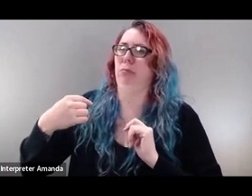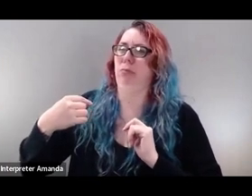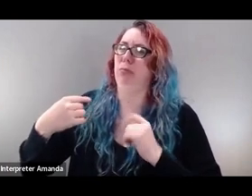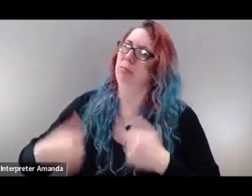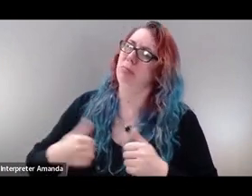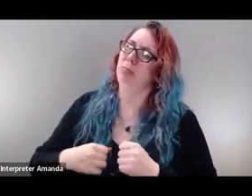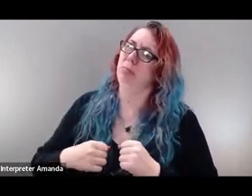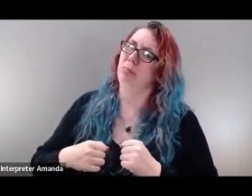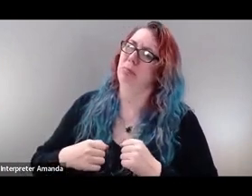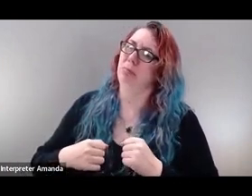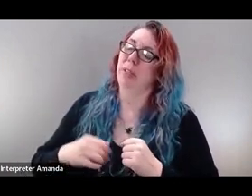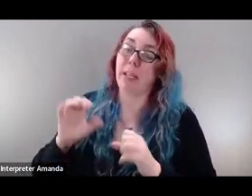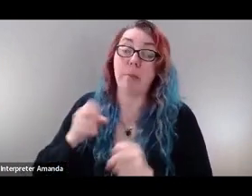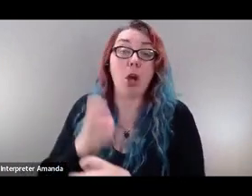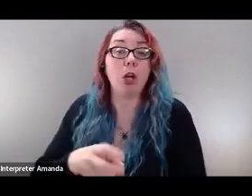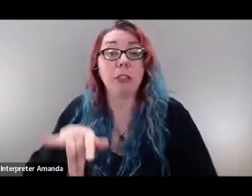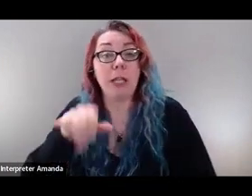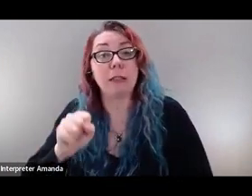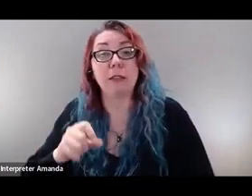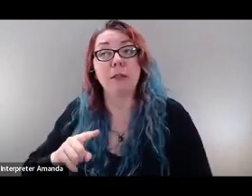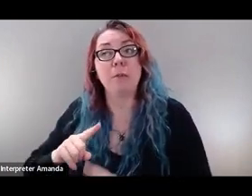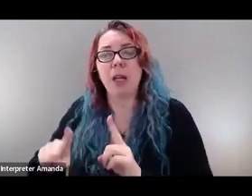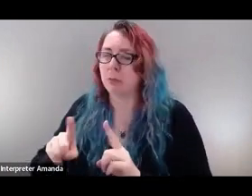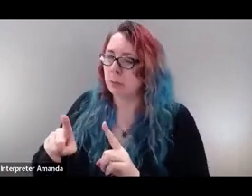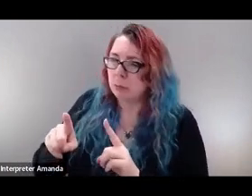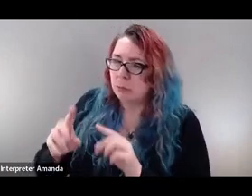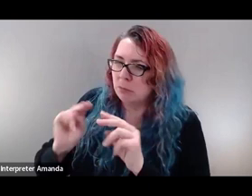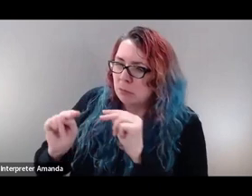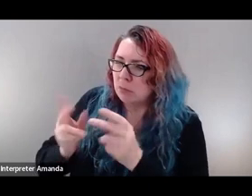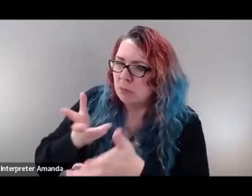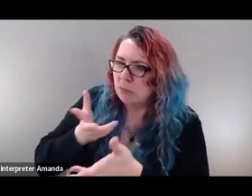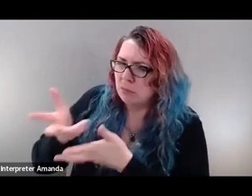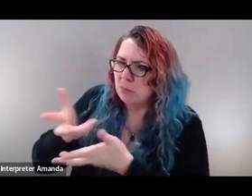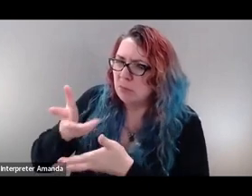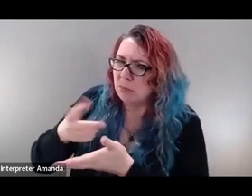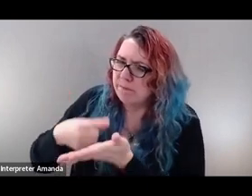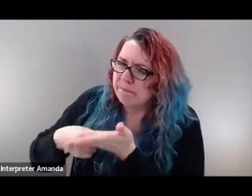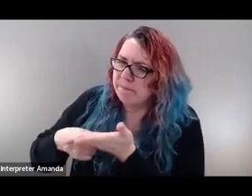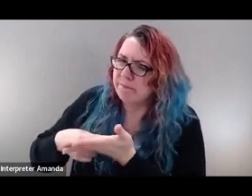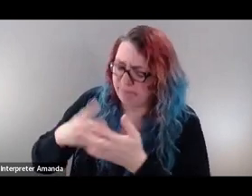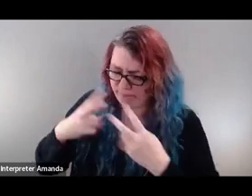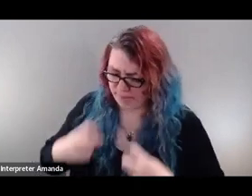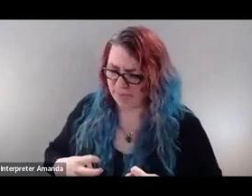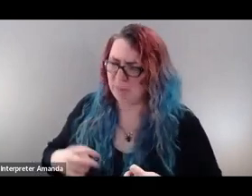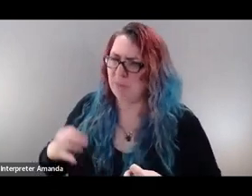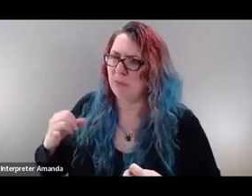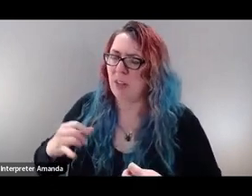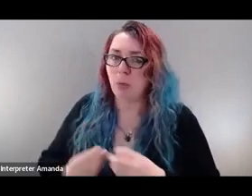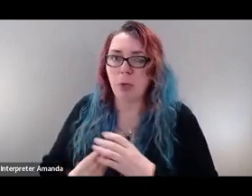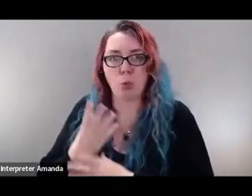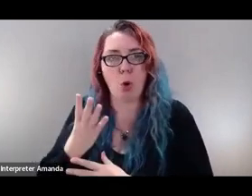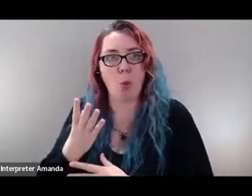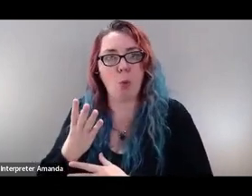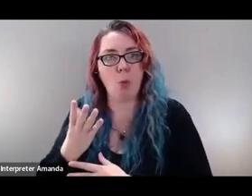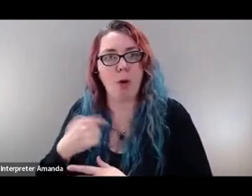to digest at first. And so I think that, when in the work that I've been doing with artist